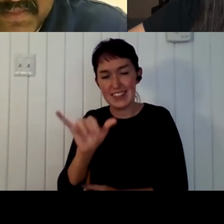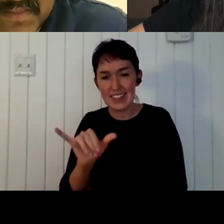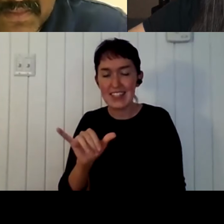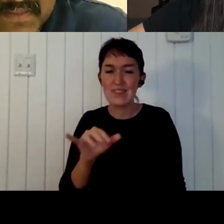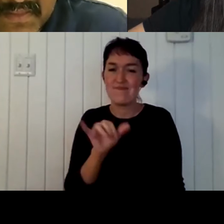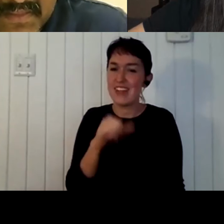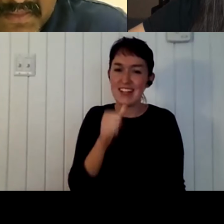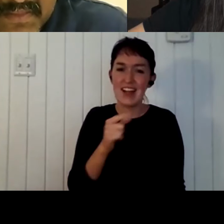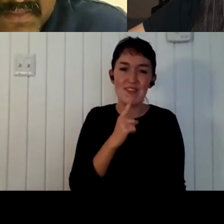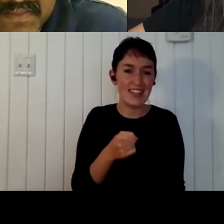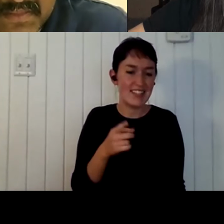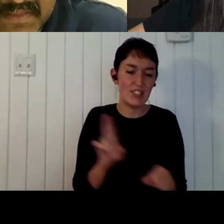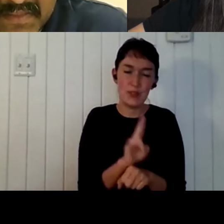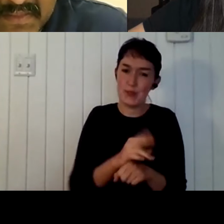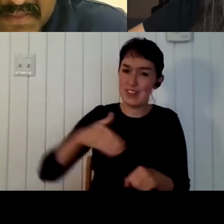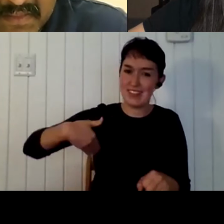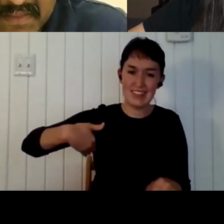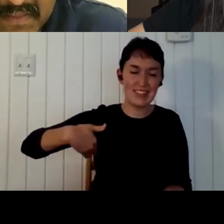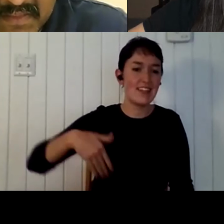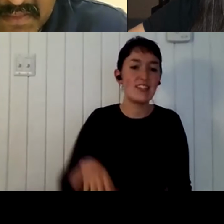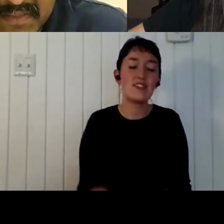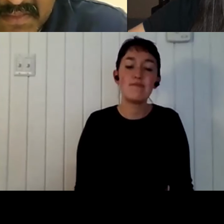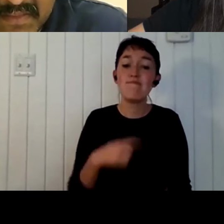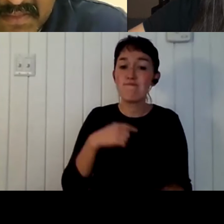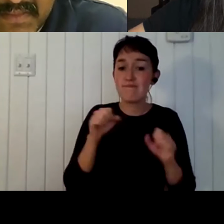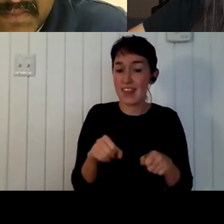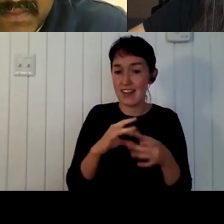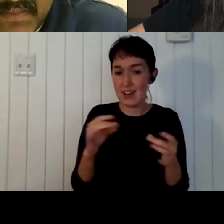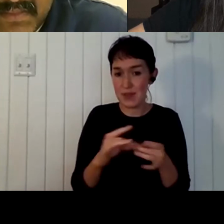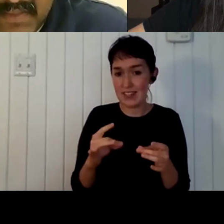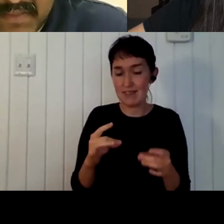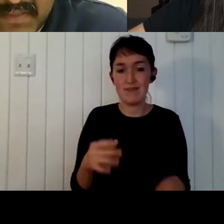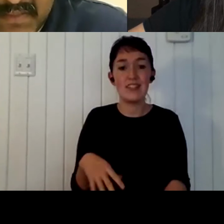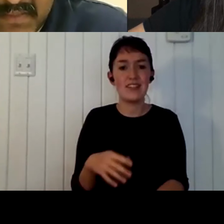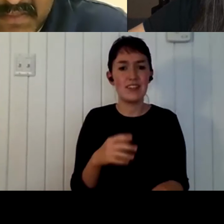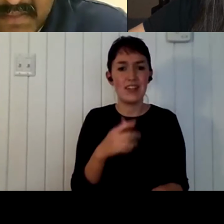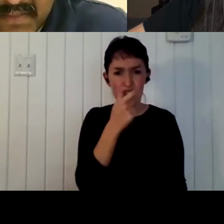One of the things I can say is there is some interesting research suggesting there are certain